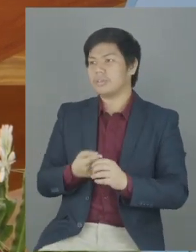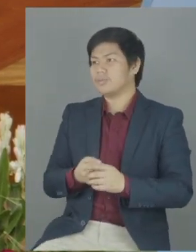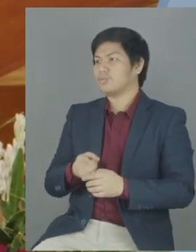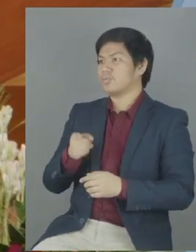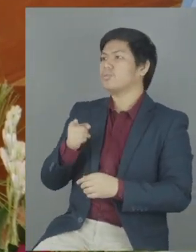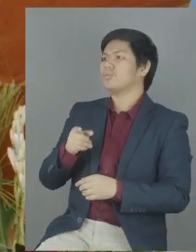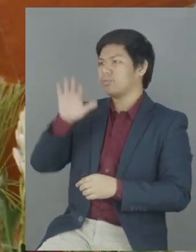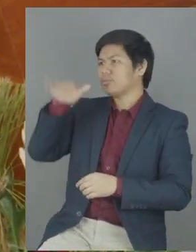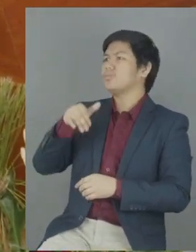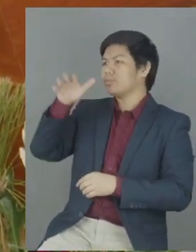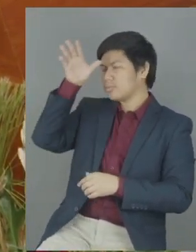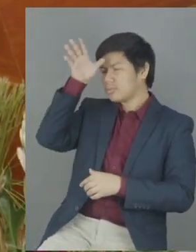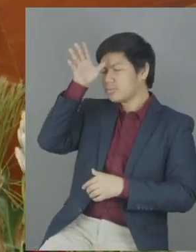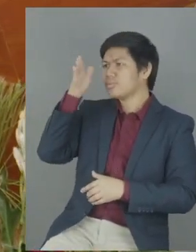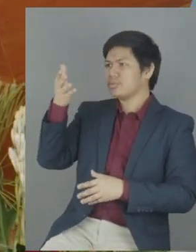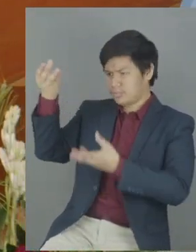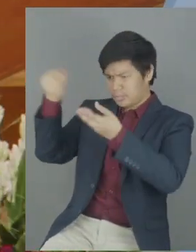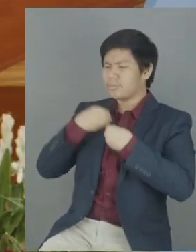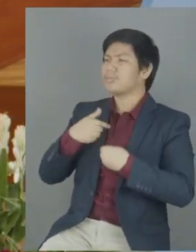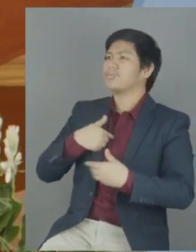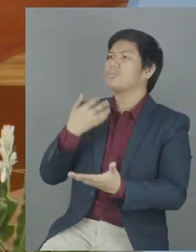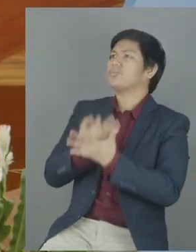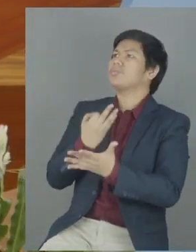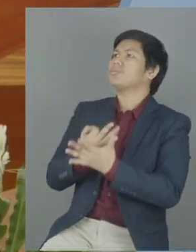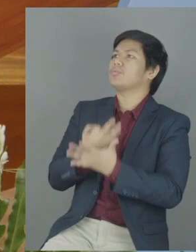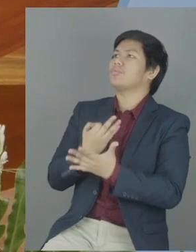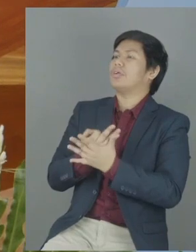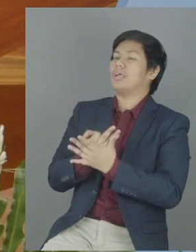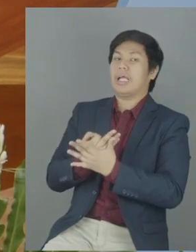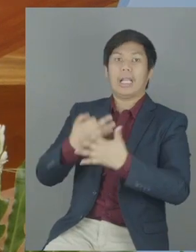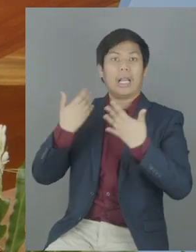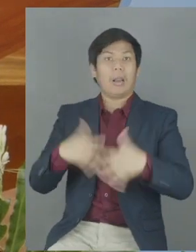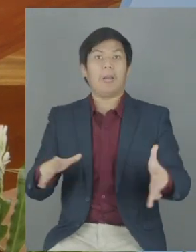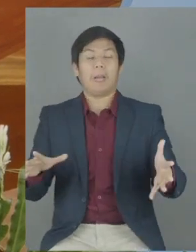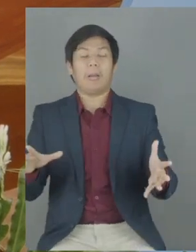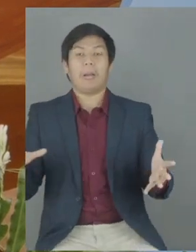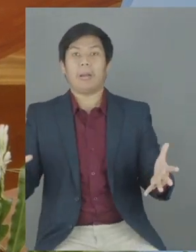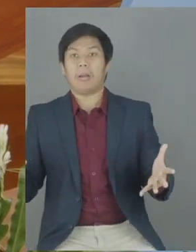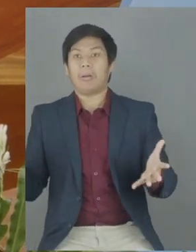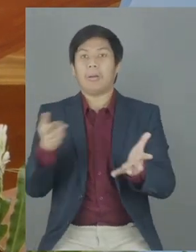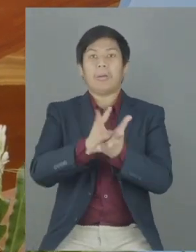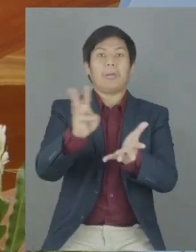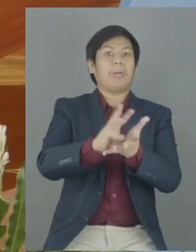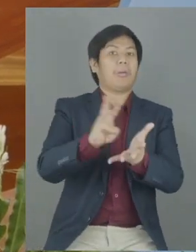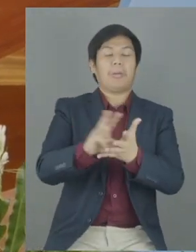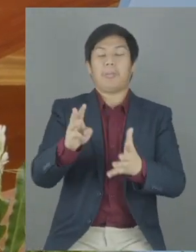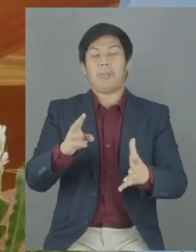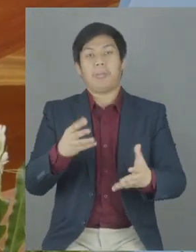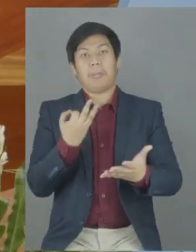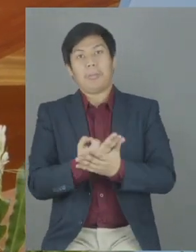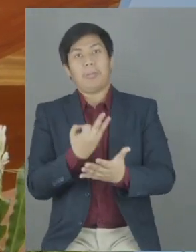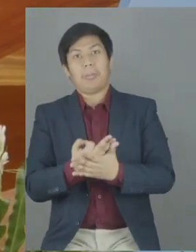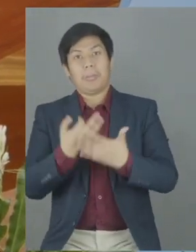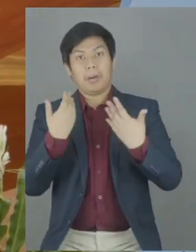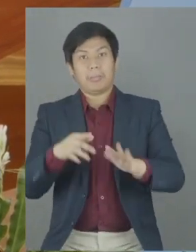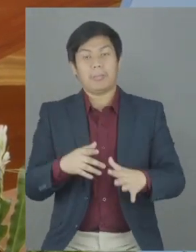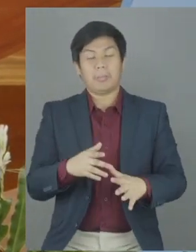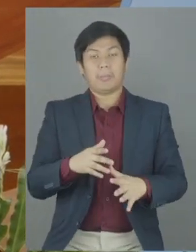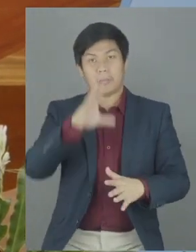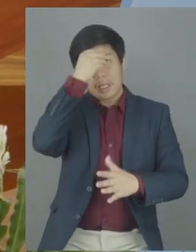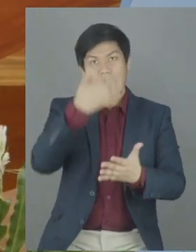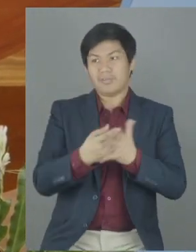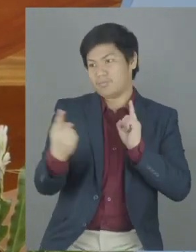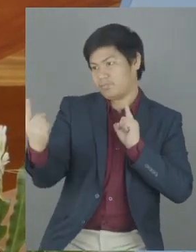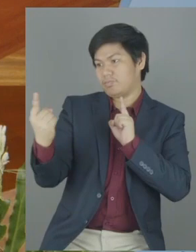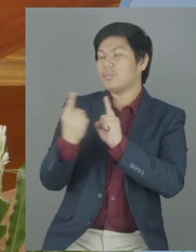demanded his inheritance, squandered it, then eventually confesses to his father that he has sinned against him and is no